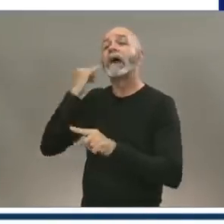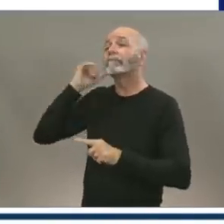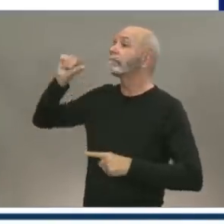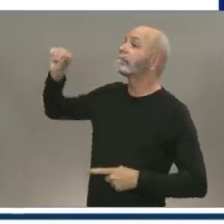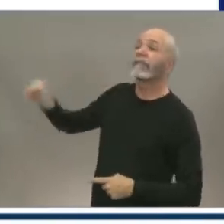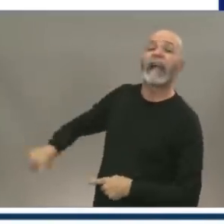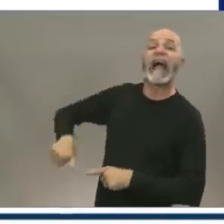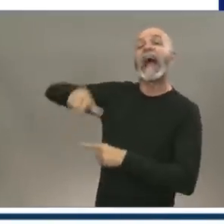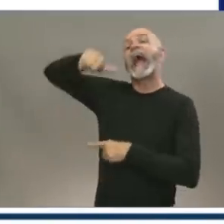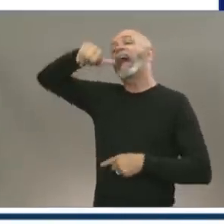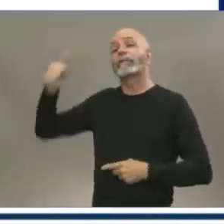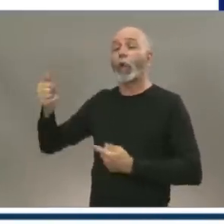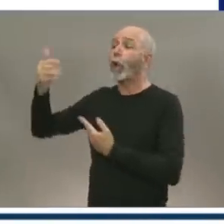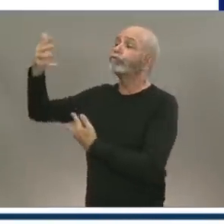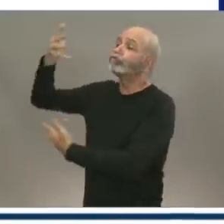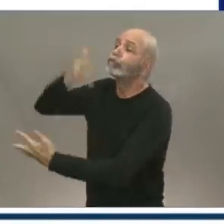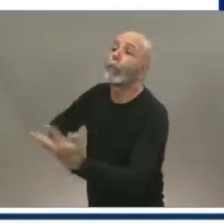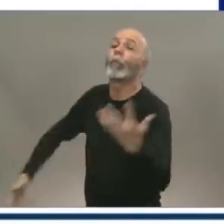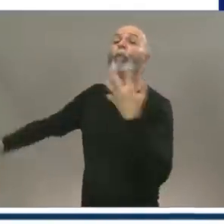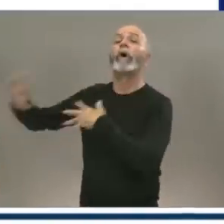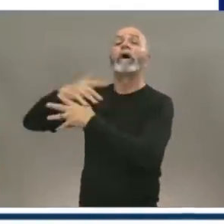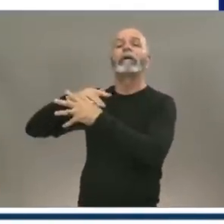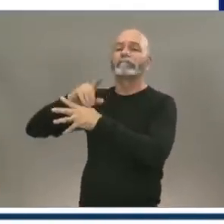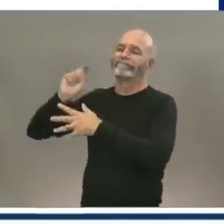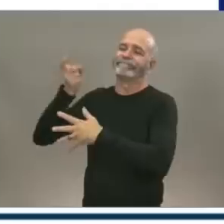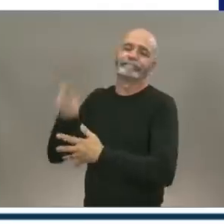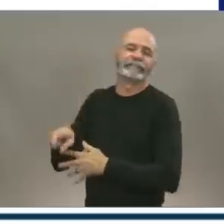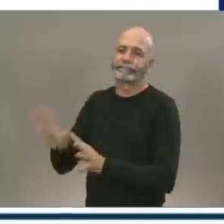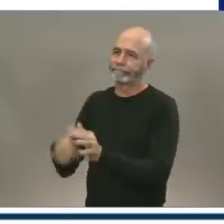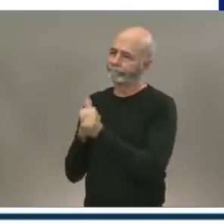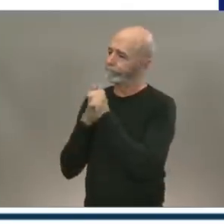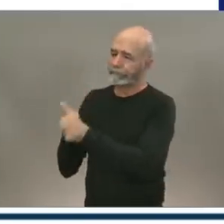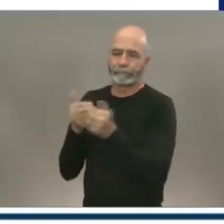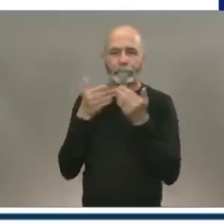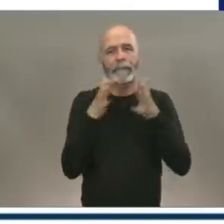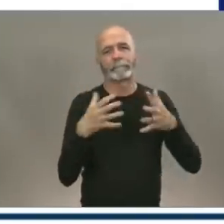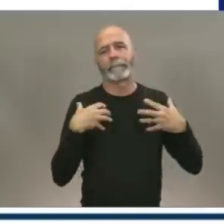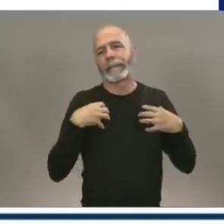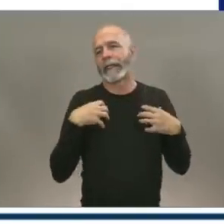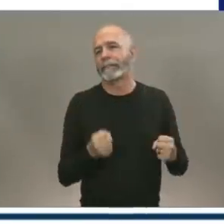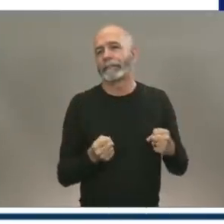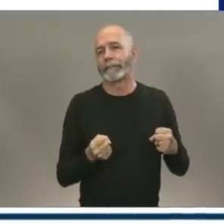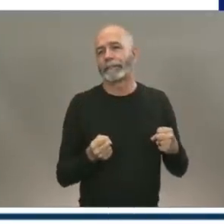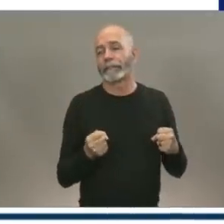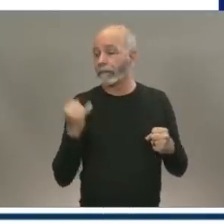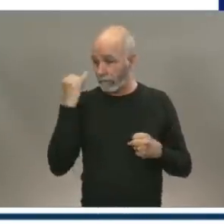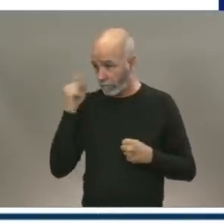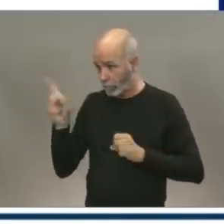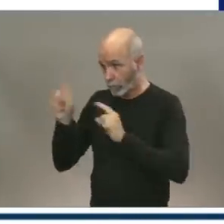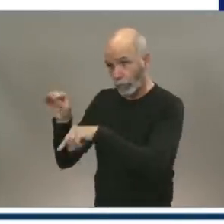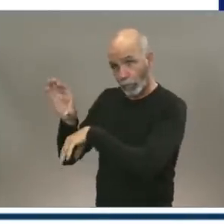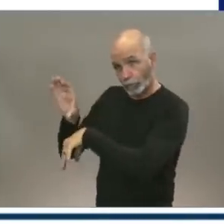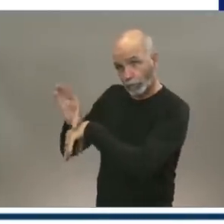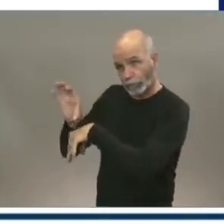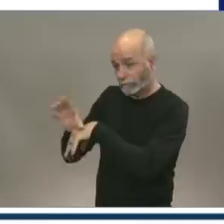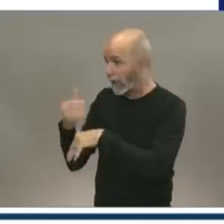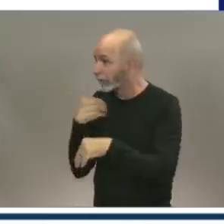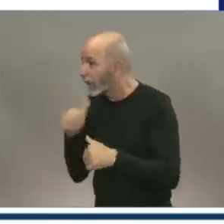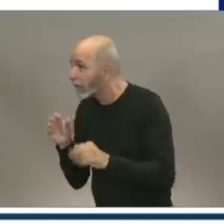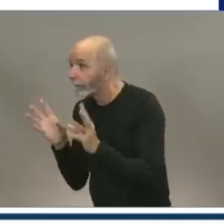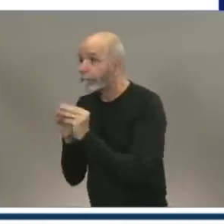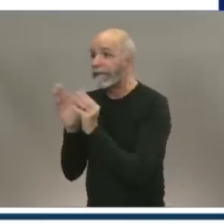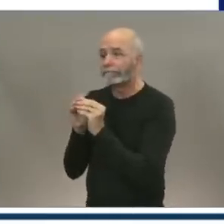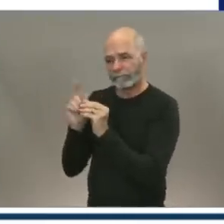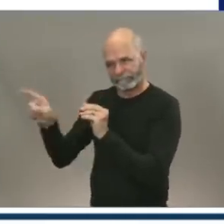rules. So, if finance committee meets on Thursday night at the church, it's supposed to follow the rules, right? And this was a gathering where the